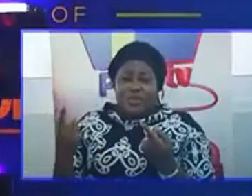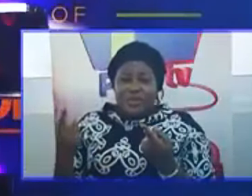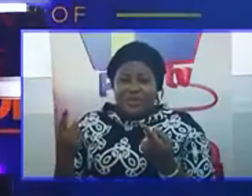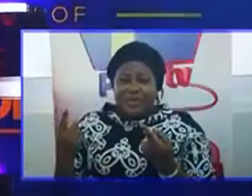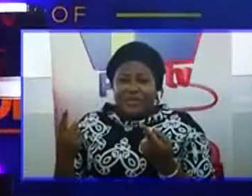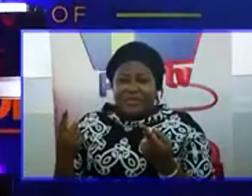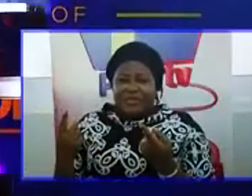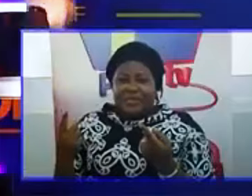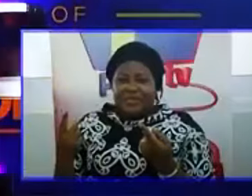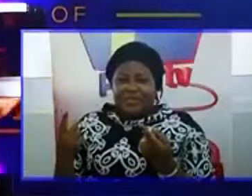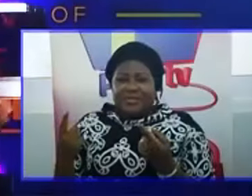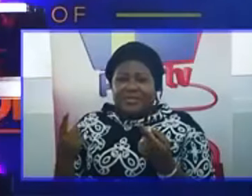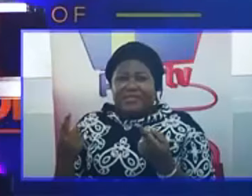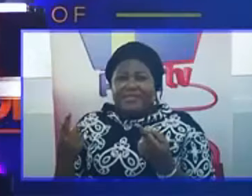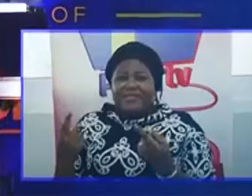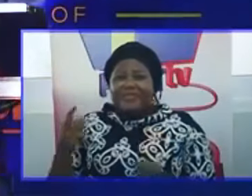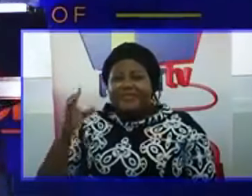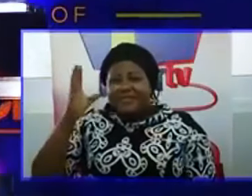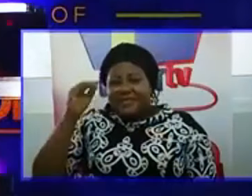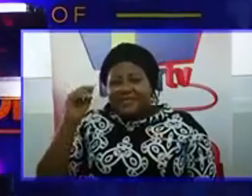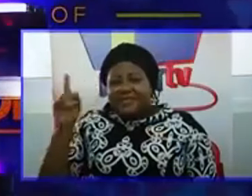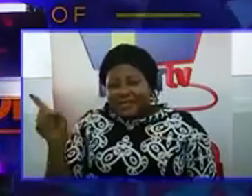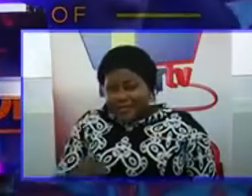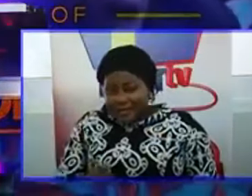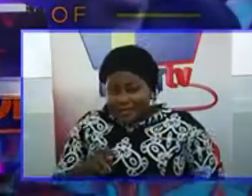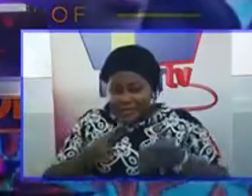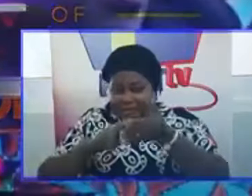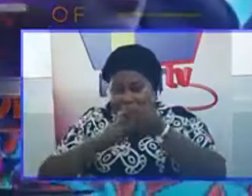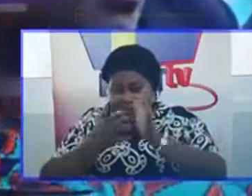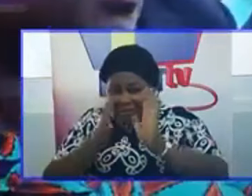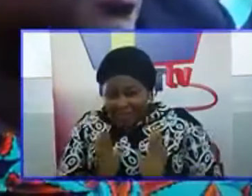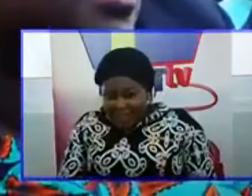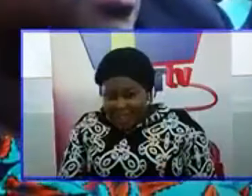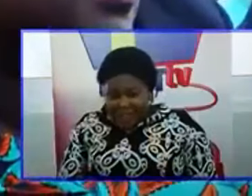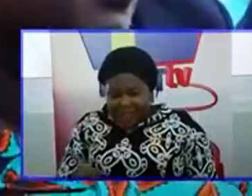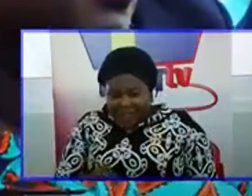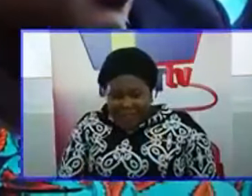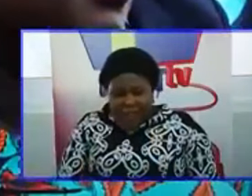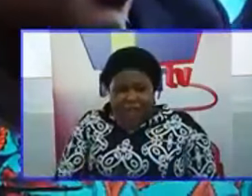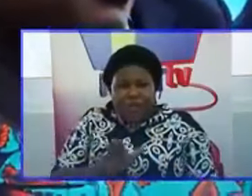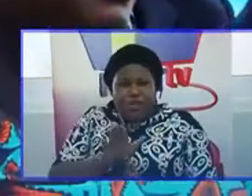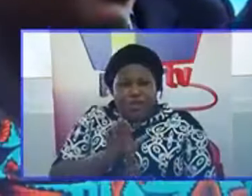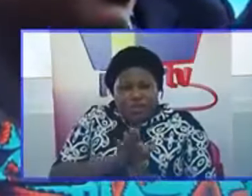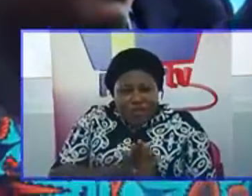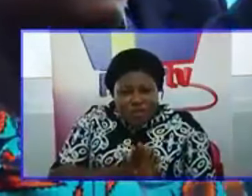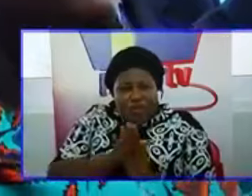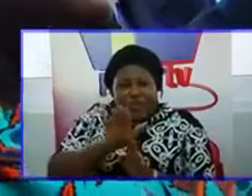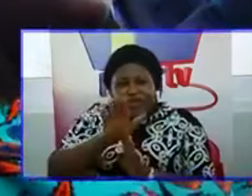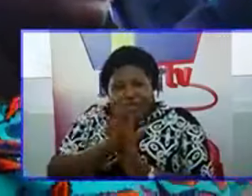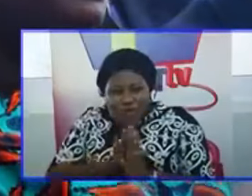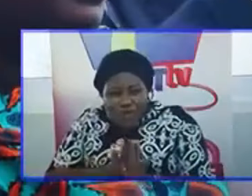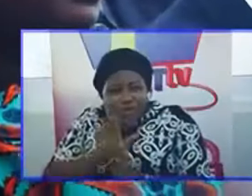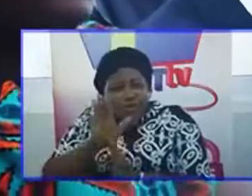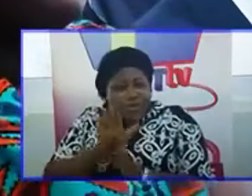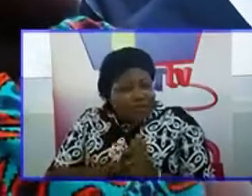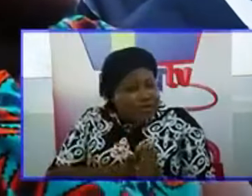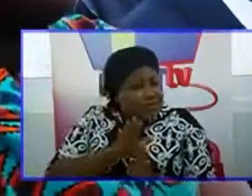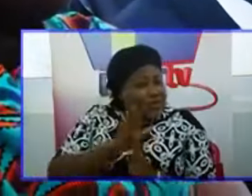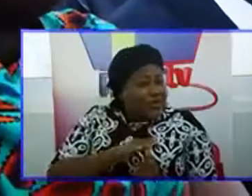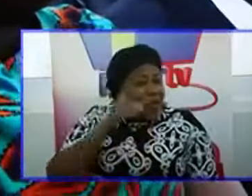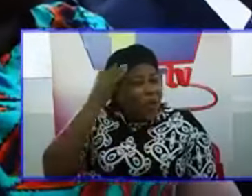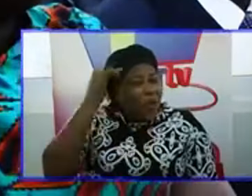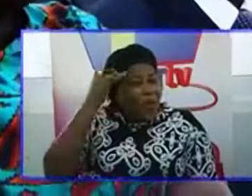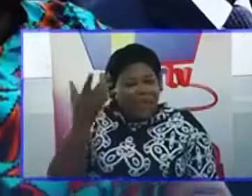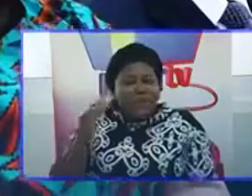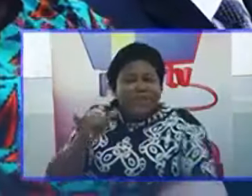The young man was sitting somewhere, and this fitter tried to delay a bit so that the man would know that he's working. But what he